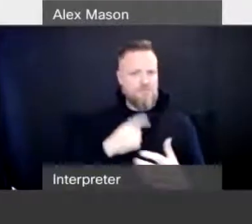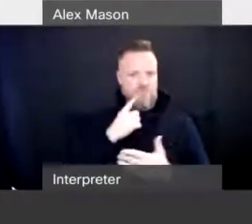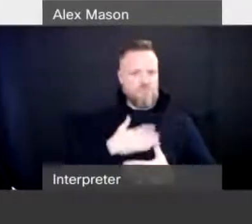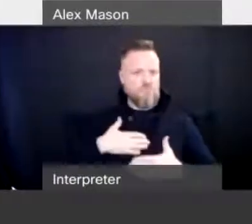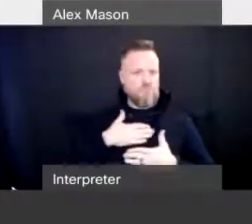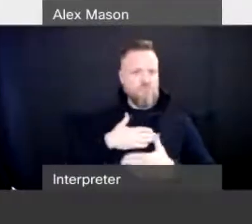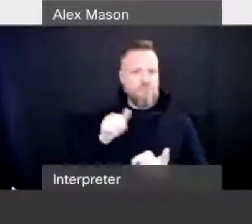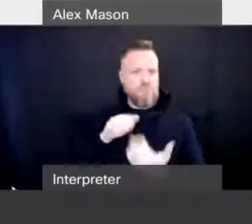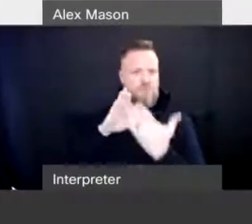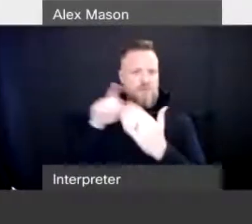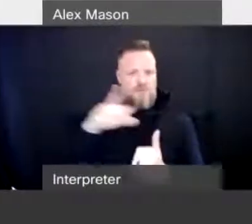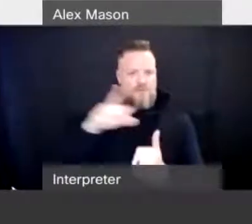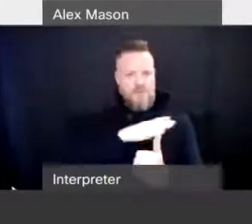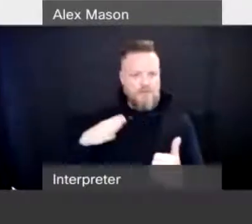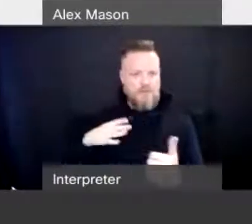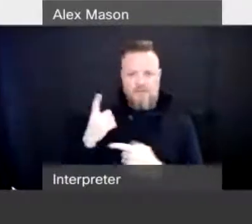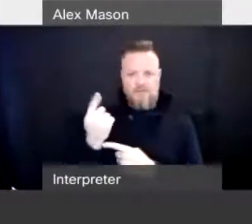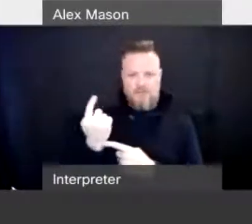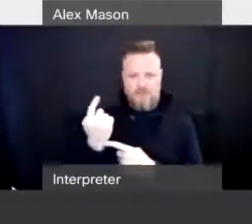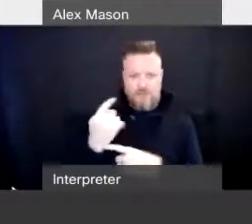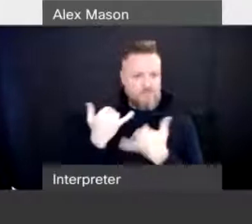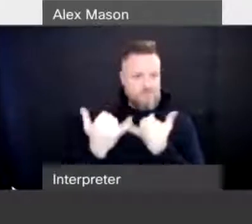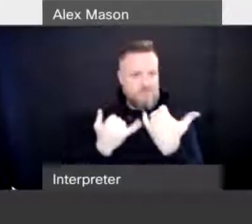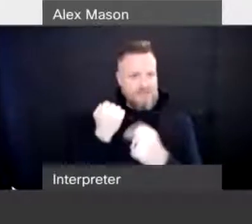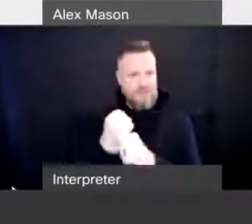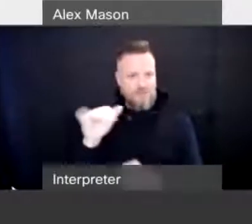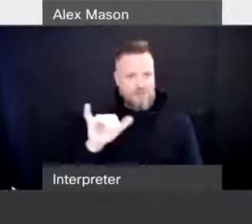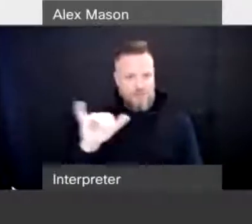in front of the committee a year ago and also this year.